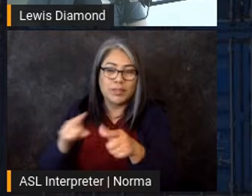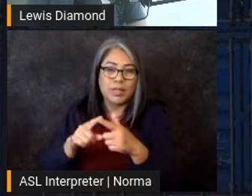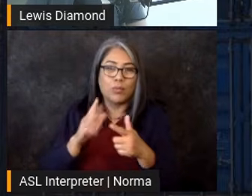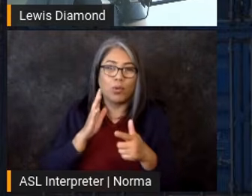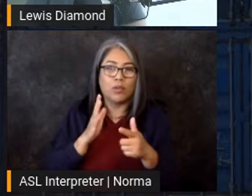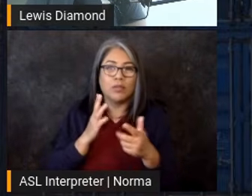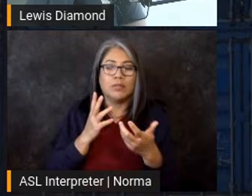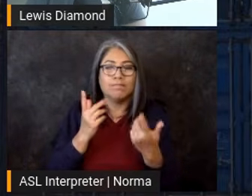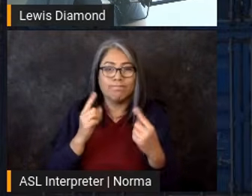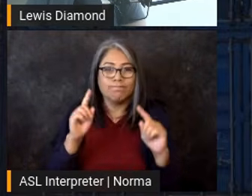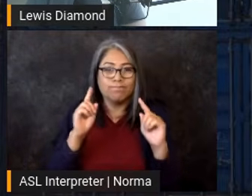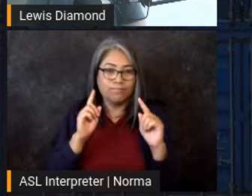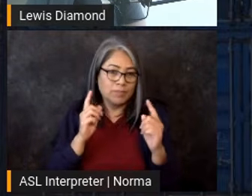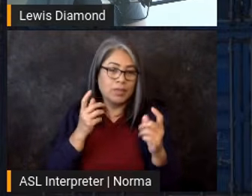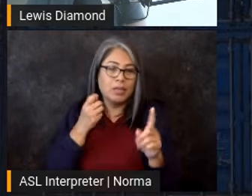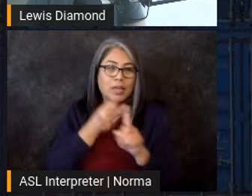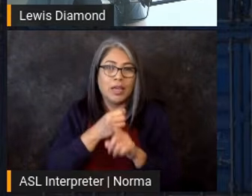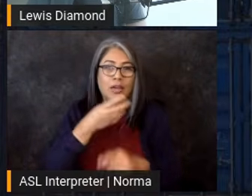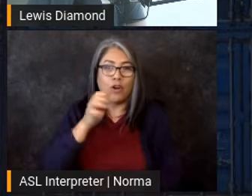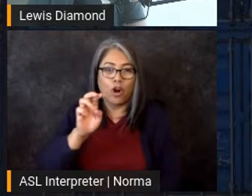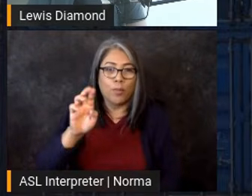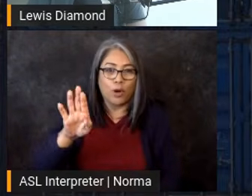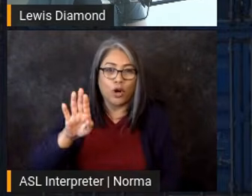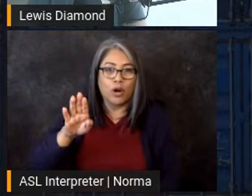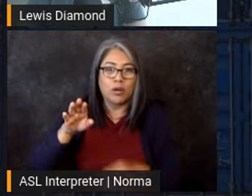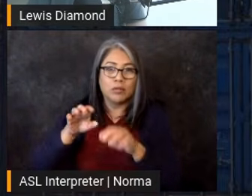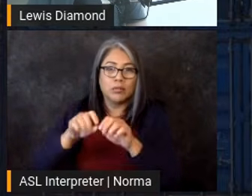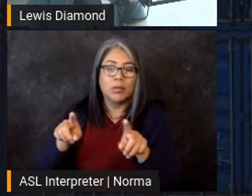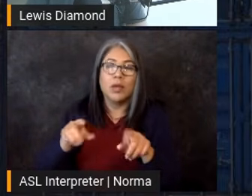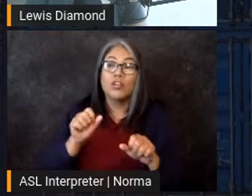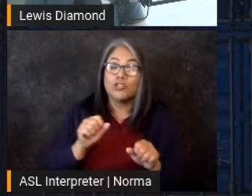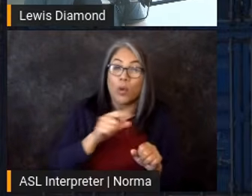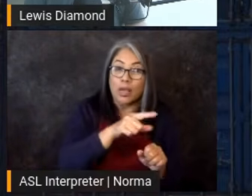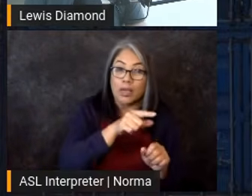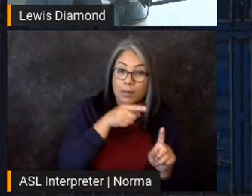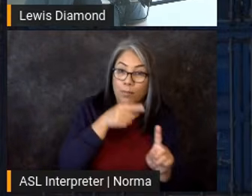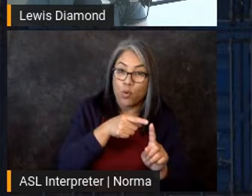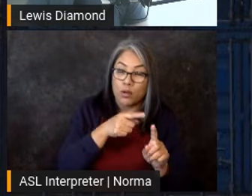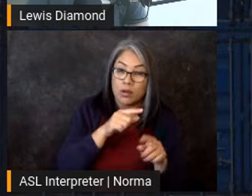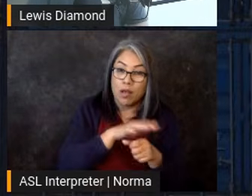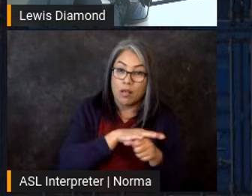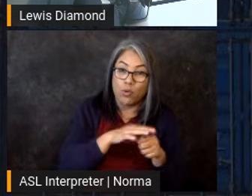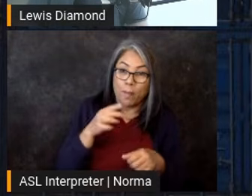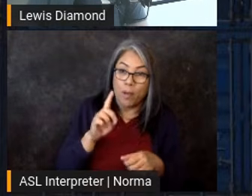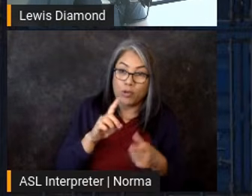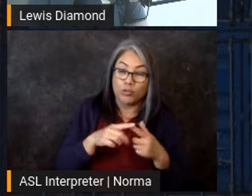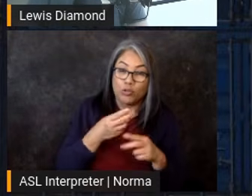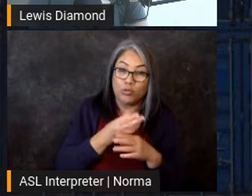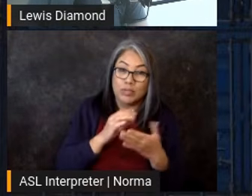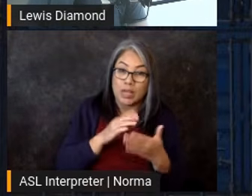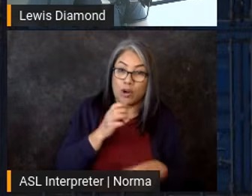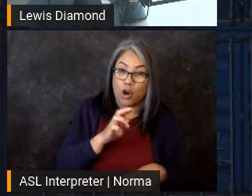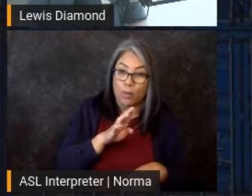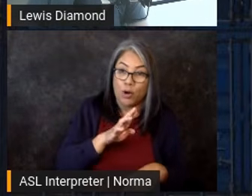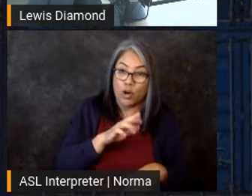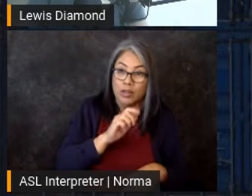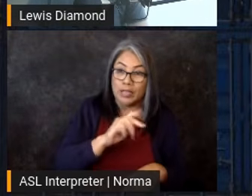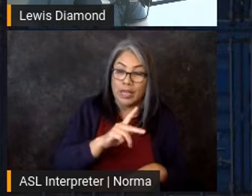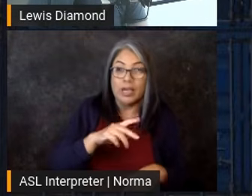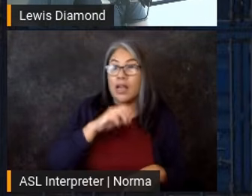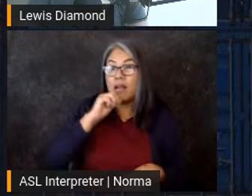Harbor deployment. So I could point a local pod to use that Harbor link instead of something else that it would pull.